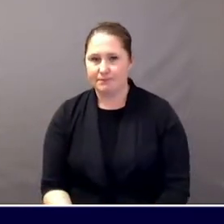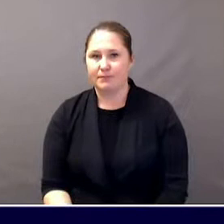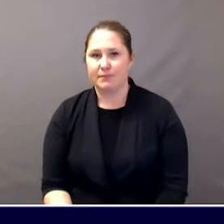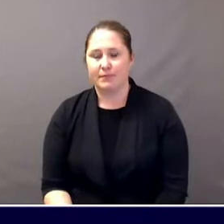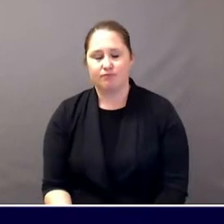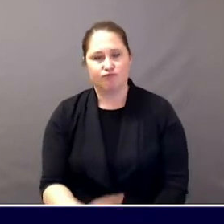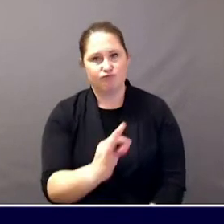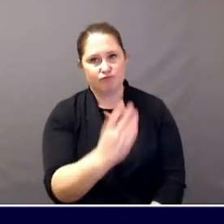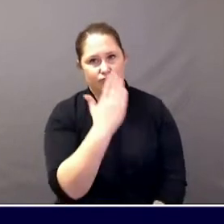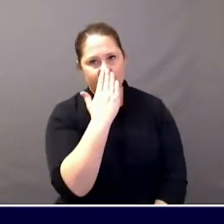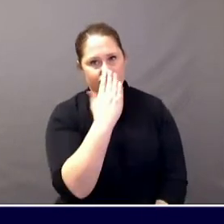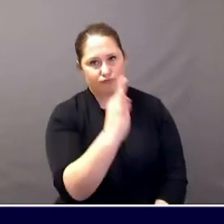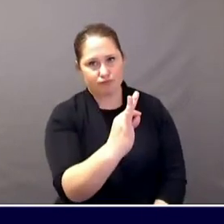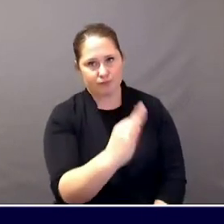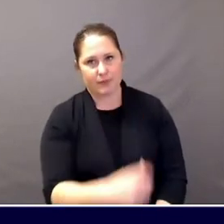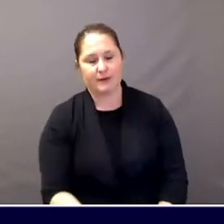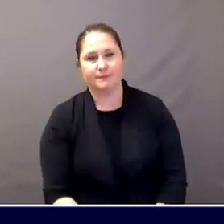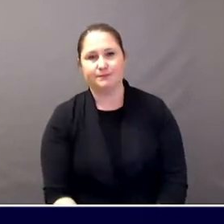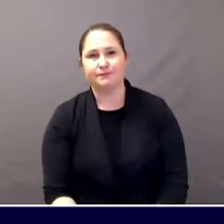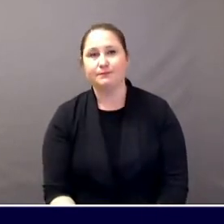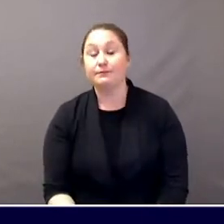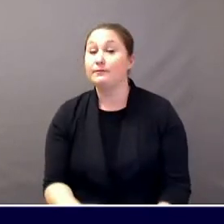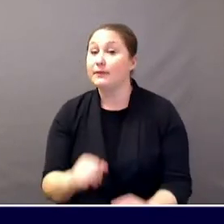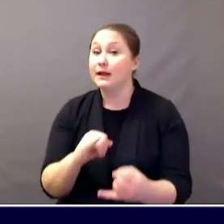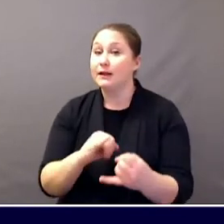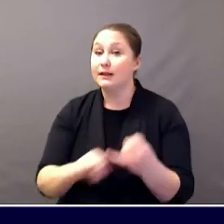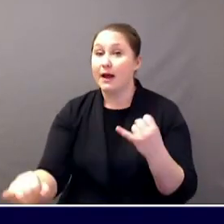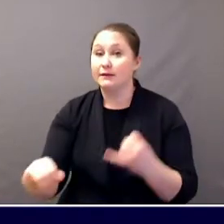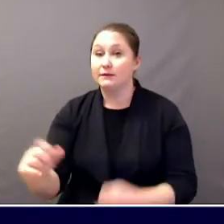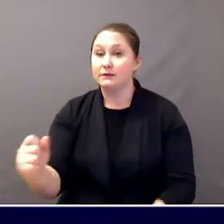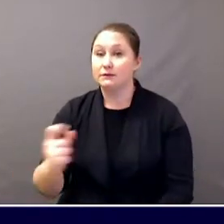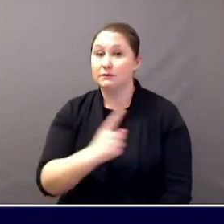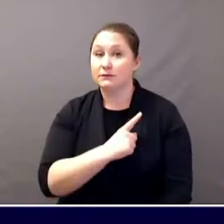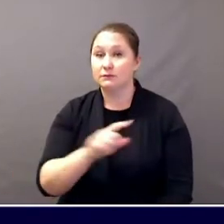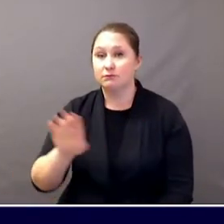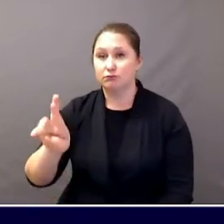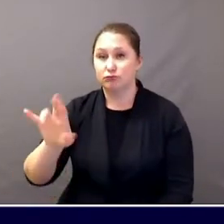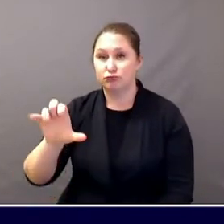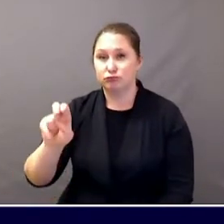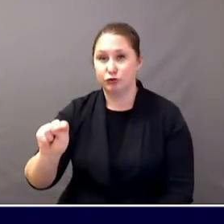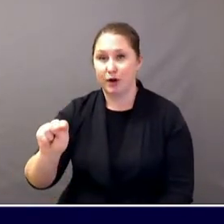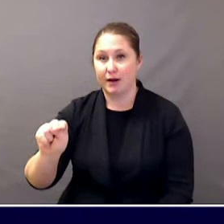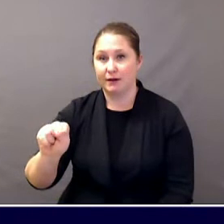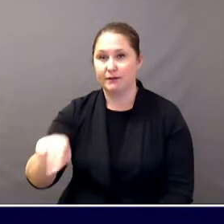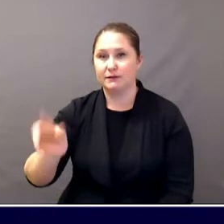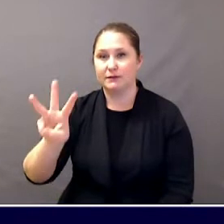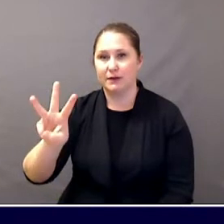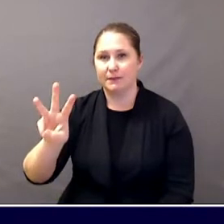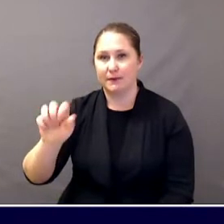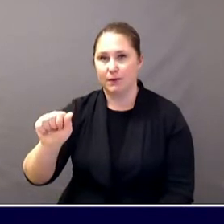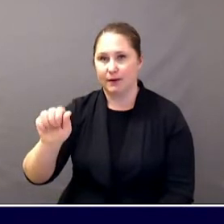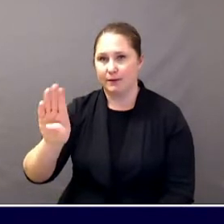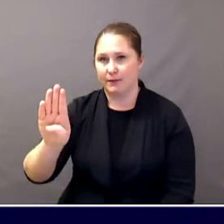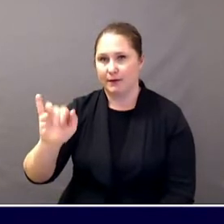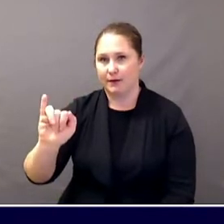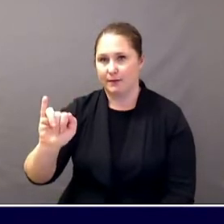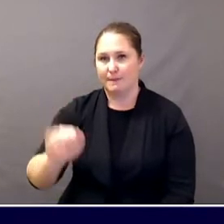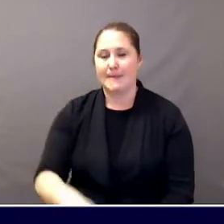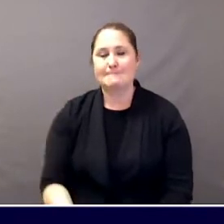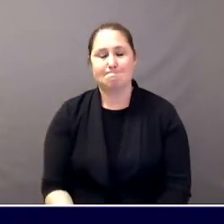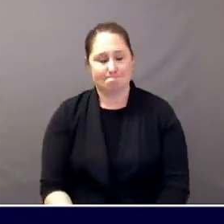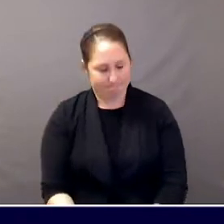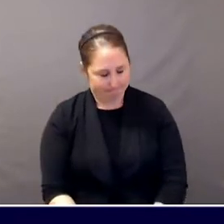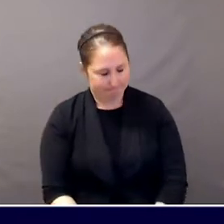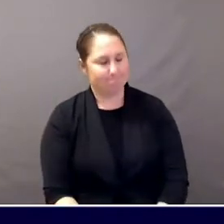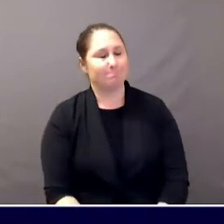Thank you. Yep, I'm gonna give the final question of the afternoon to Brian Sullivan at WABI. Thank you, Dr.